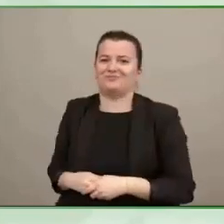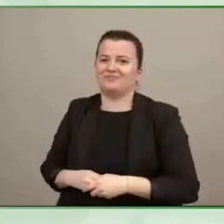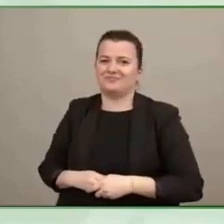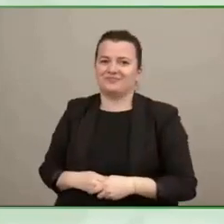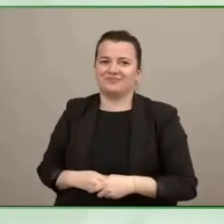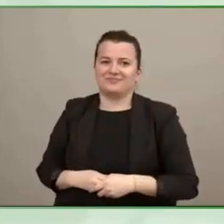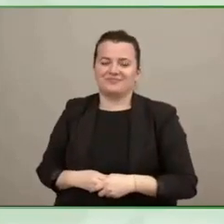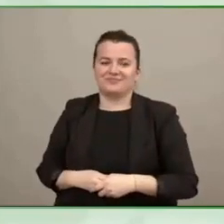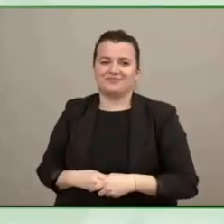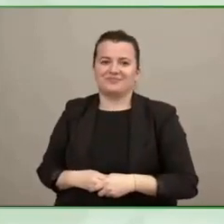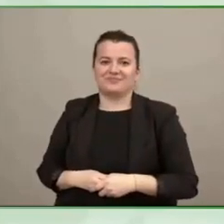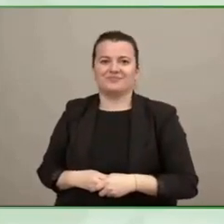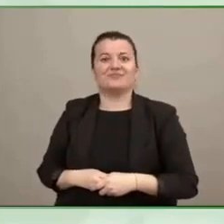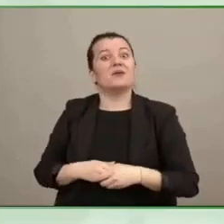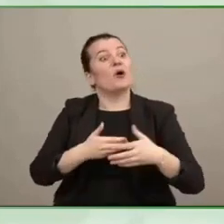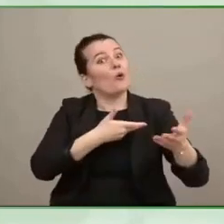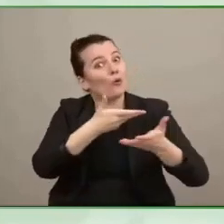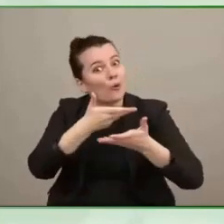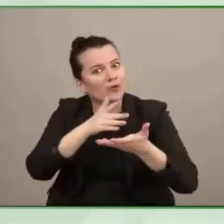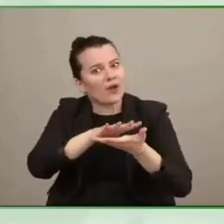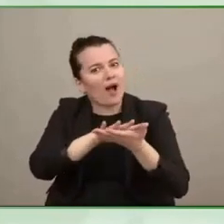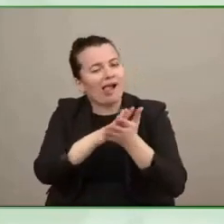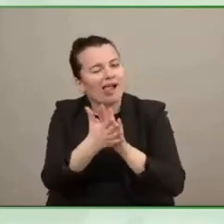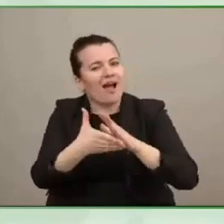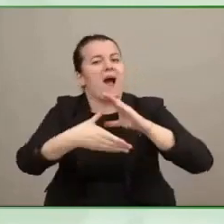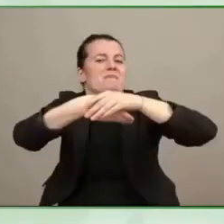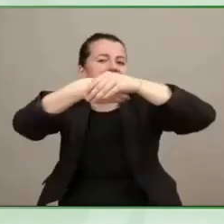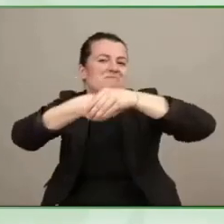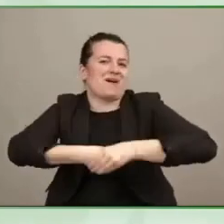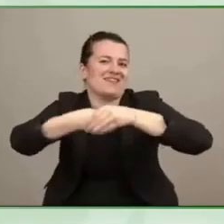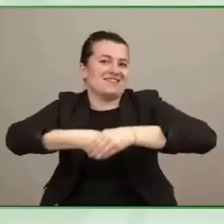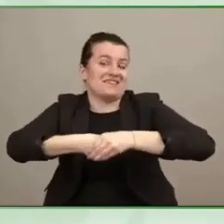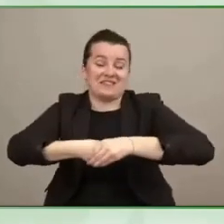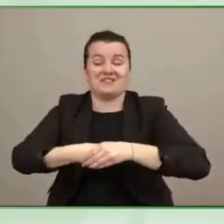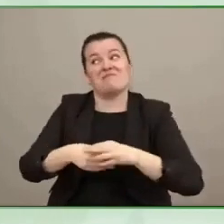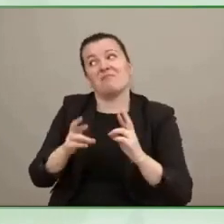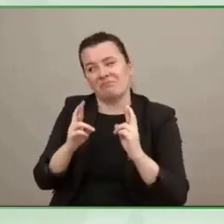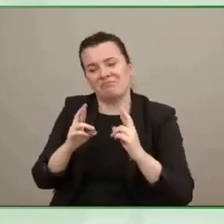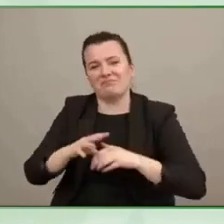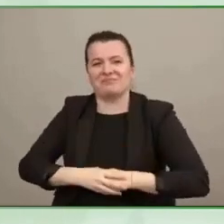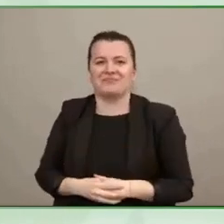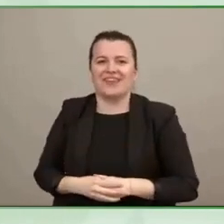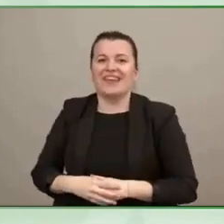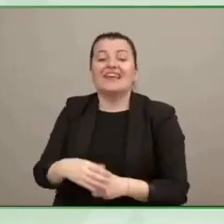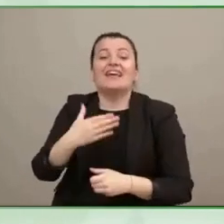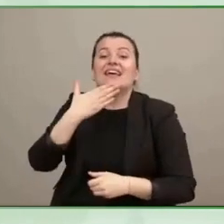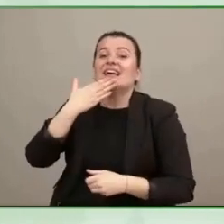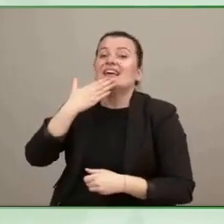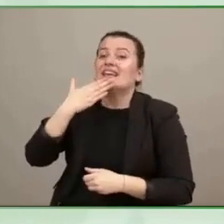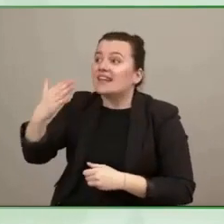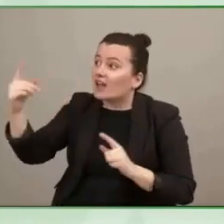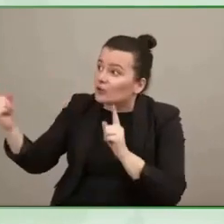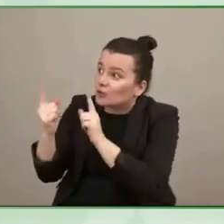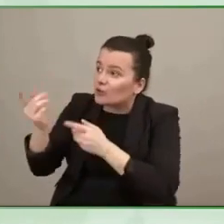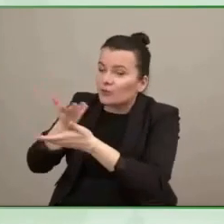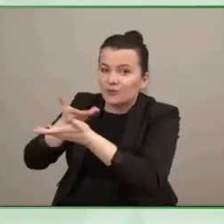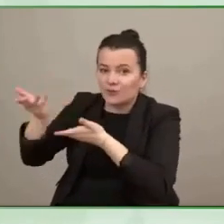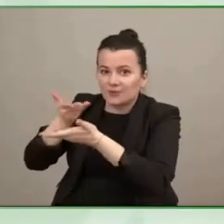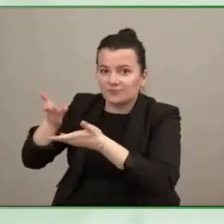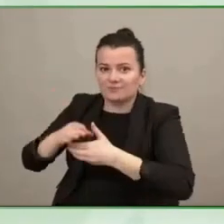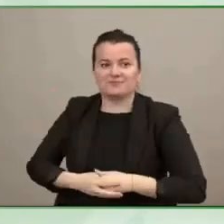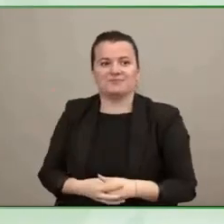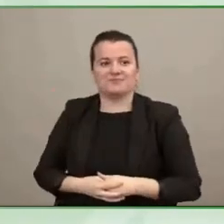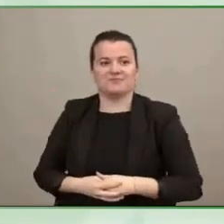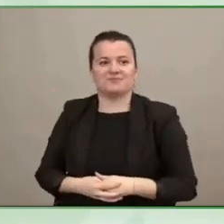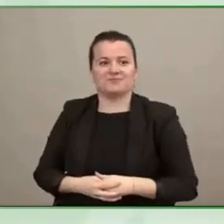partners for your organization. I would like to thank you very much for being with us today, and I wish you best of luck,